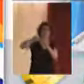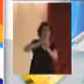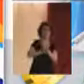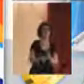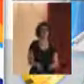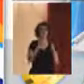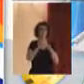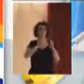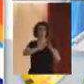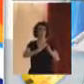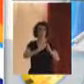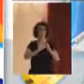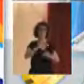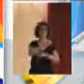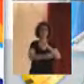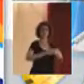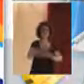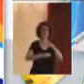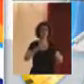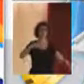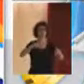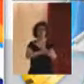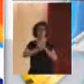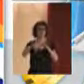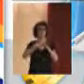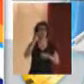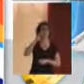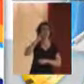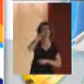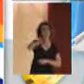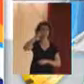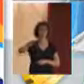slides about this social work. I'll be speaking about